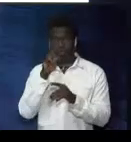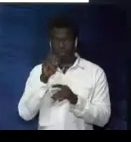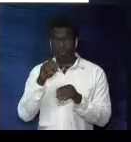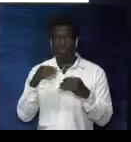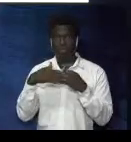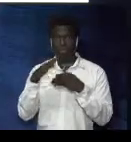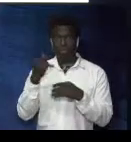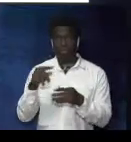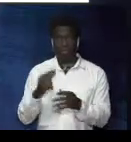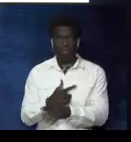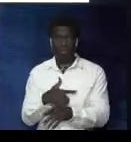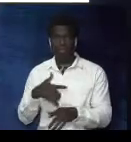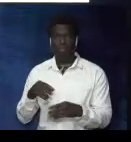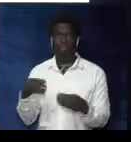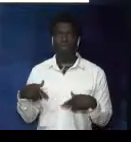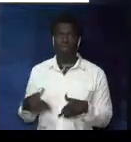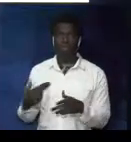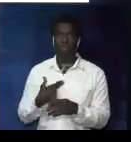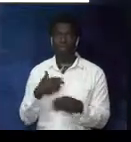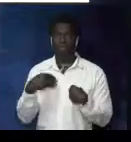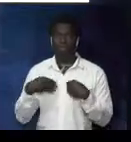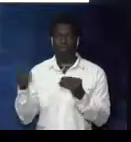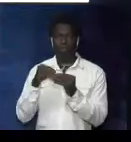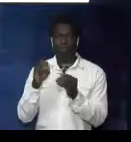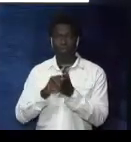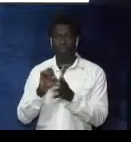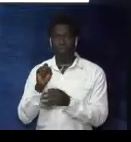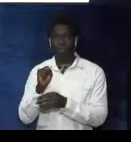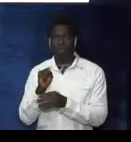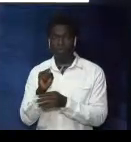lesson. Let's have more examples.